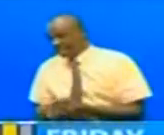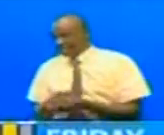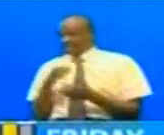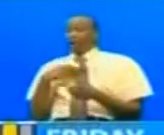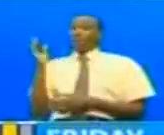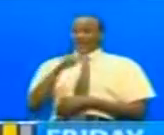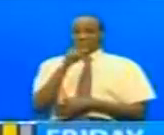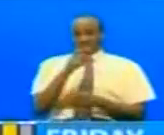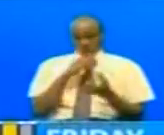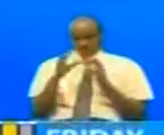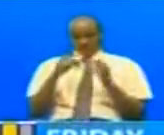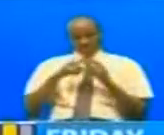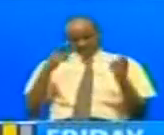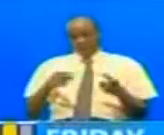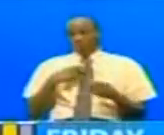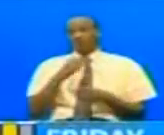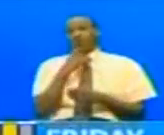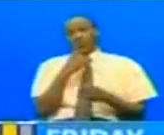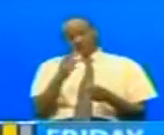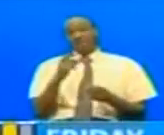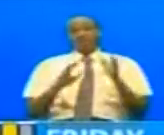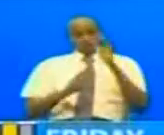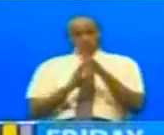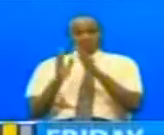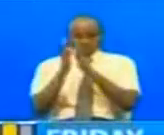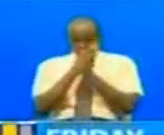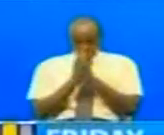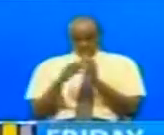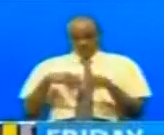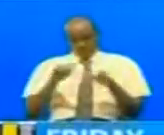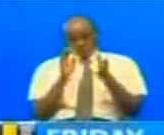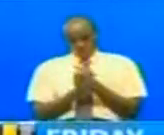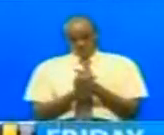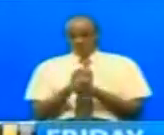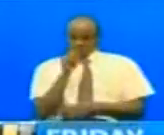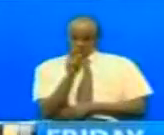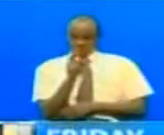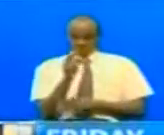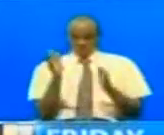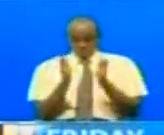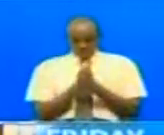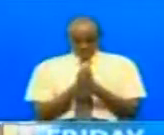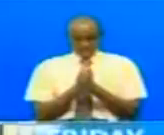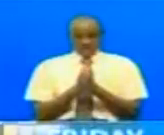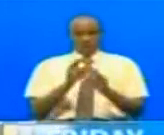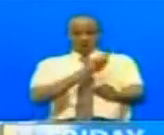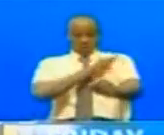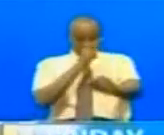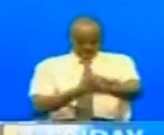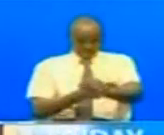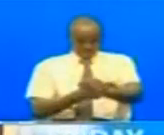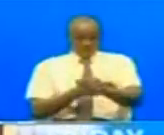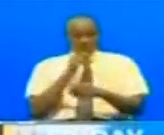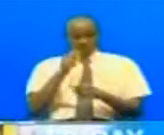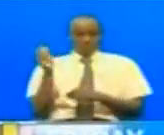particular conversation, but I want us to shed light on another top story that we have been following for you with John Alanamu. And of course, we'll